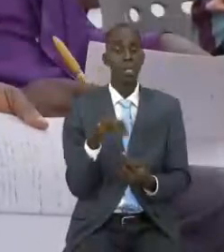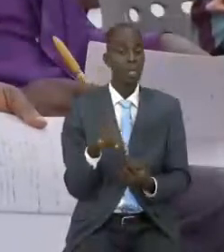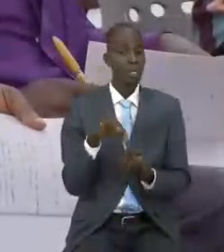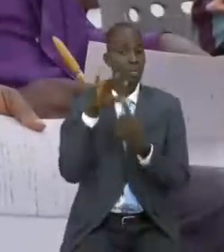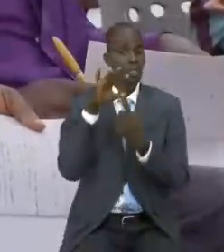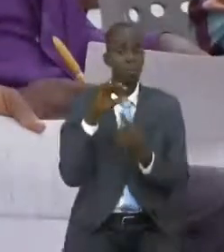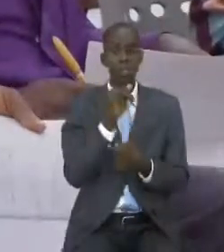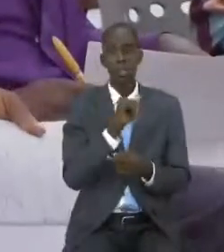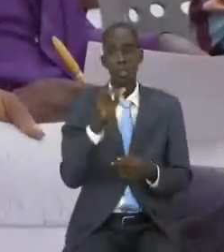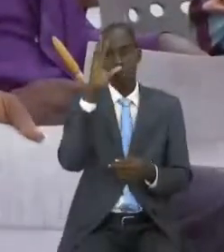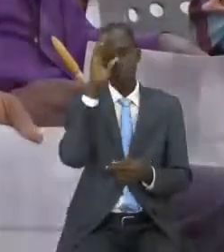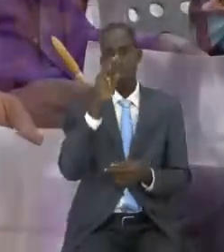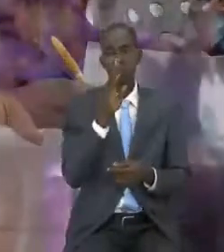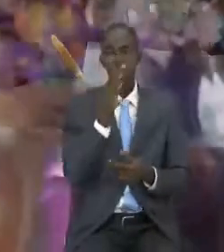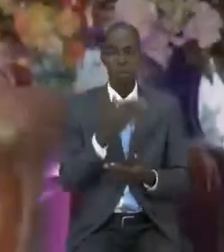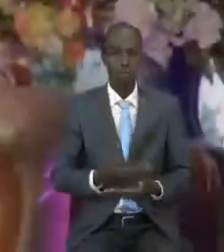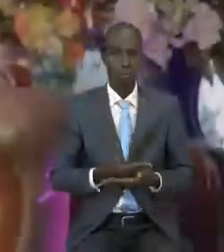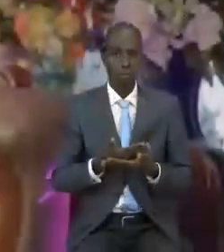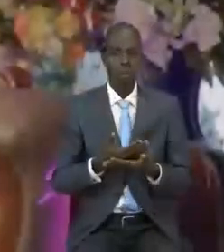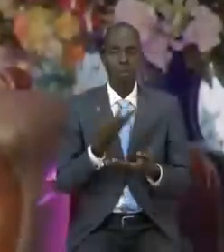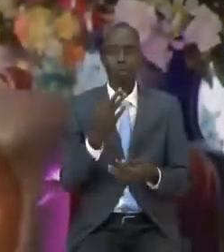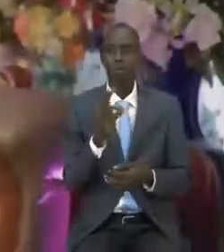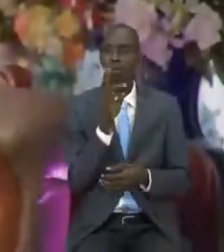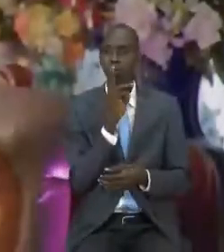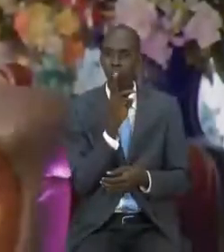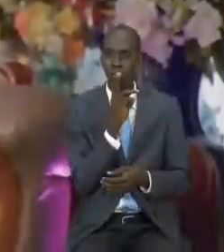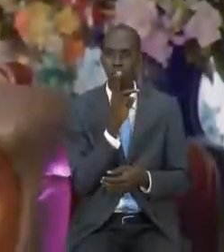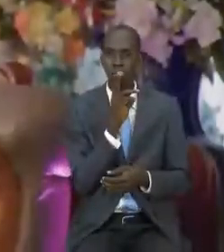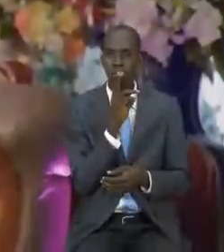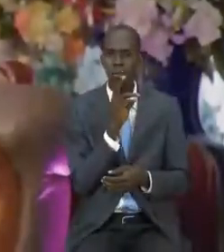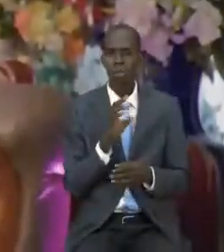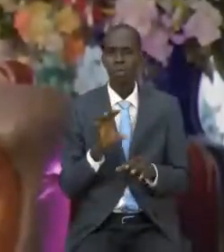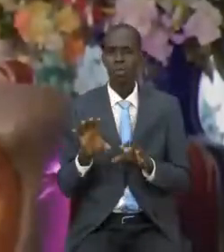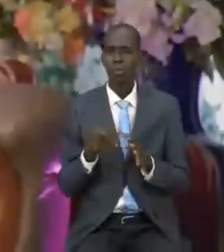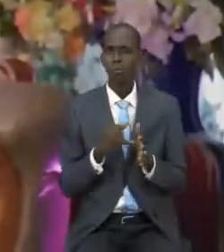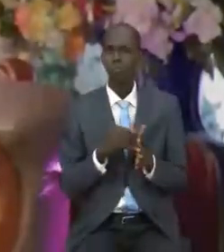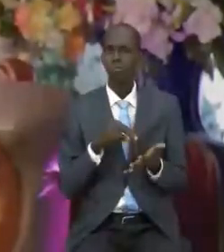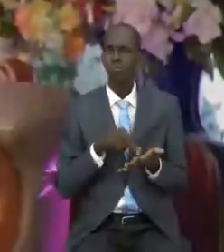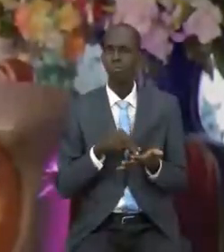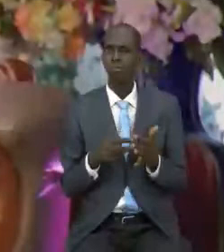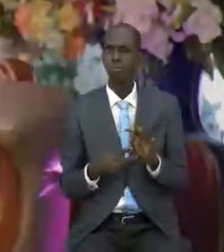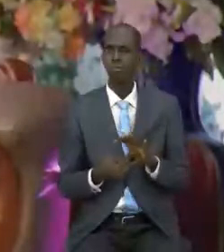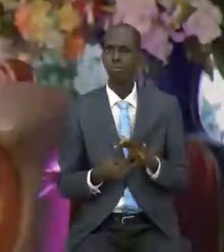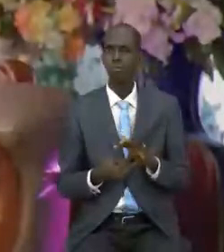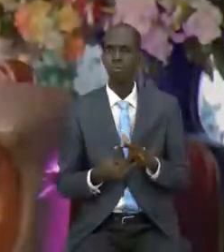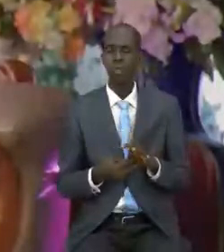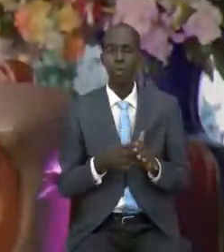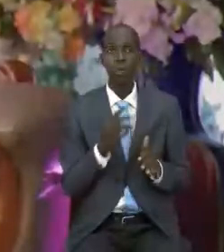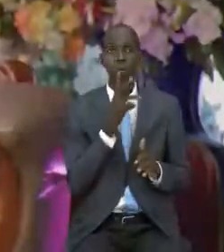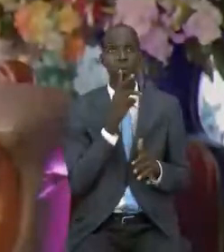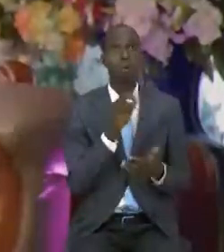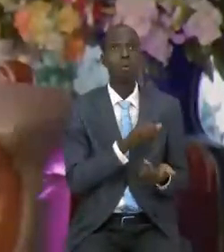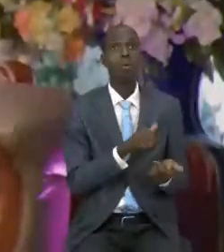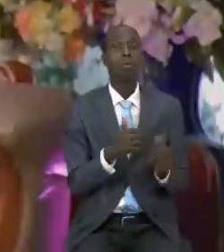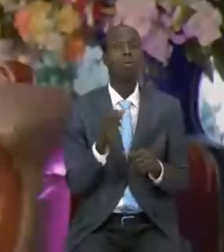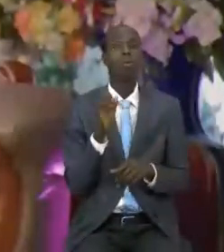be born of water. Does that mean water baptism?